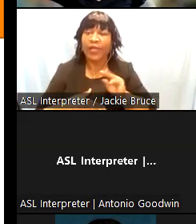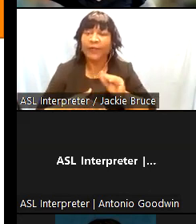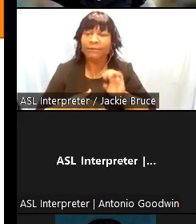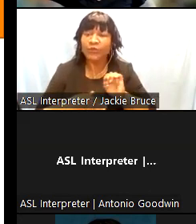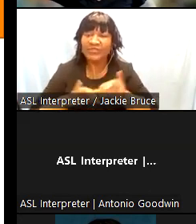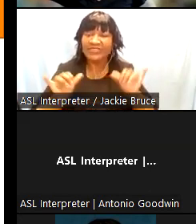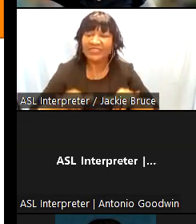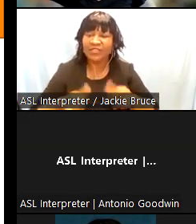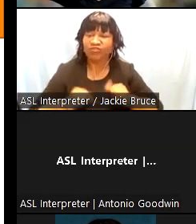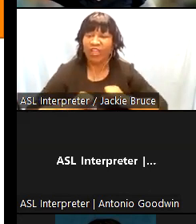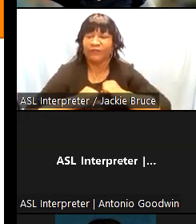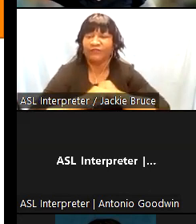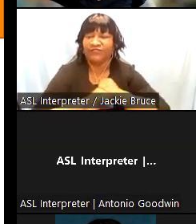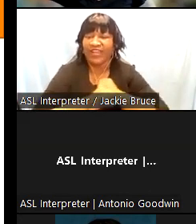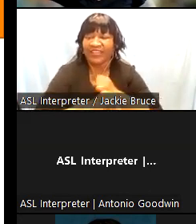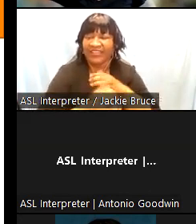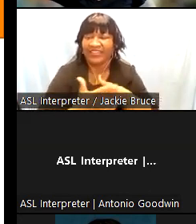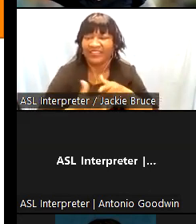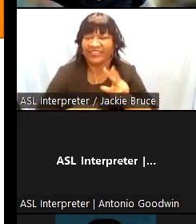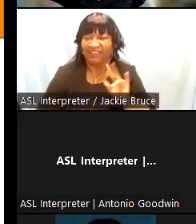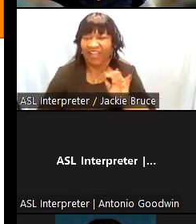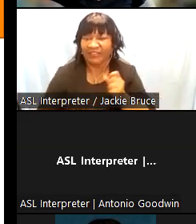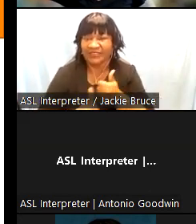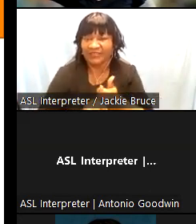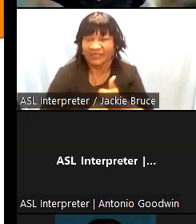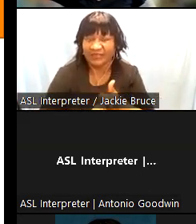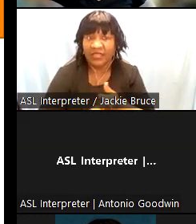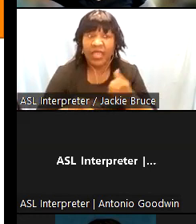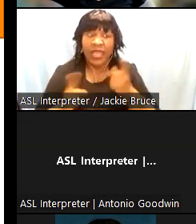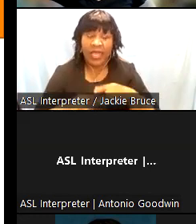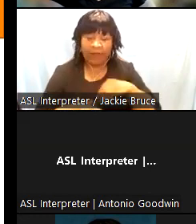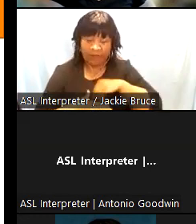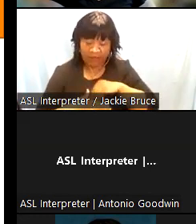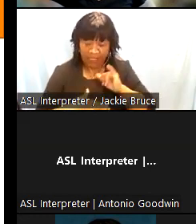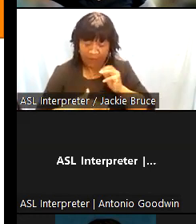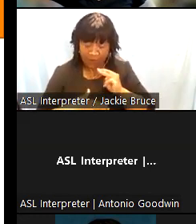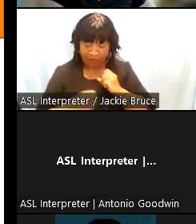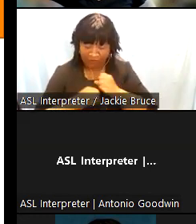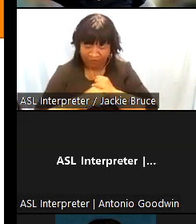virus. And so when your immune system is trying to fight it,